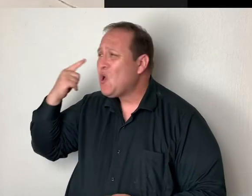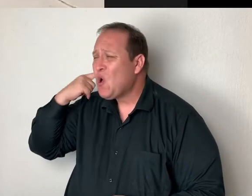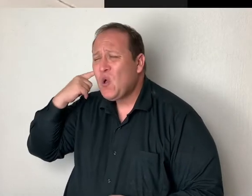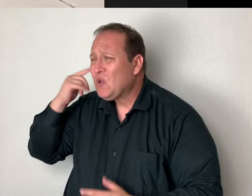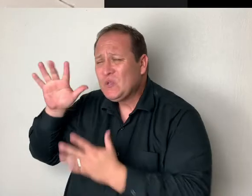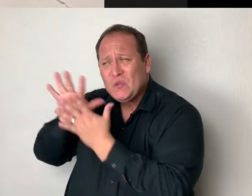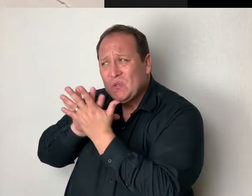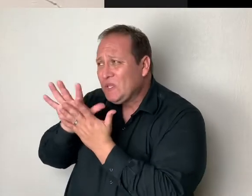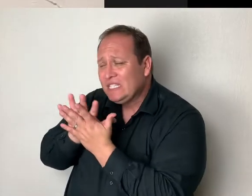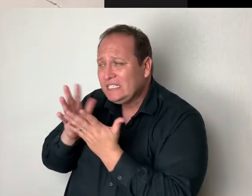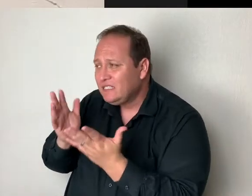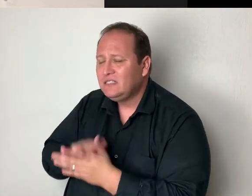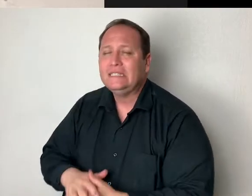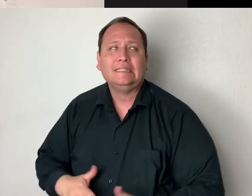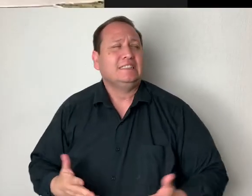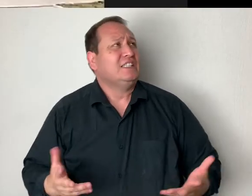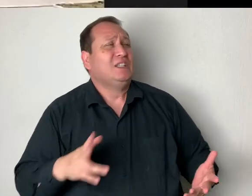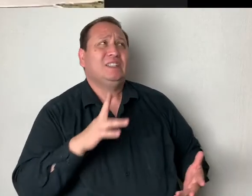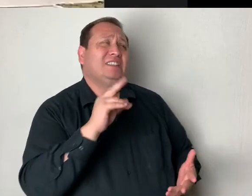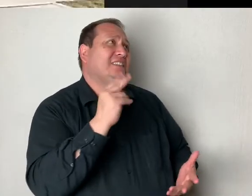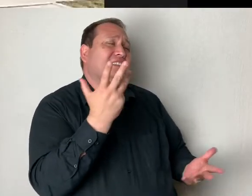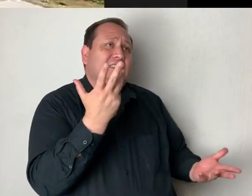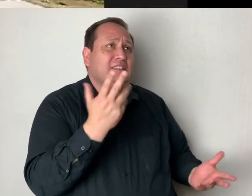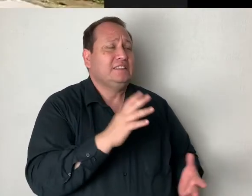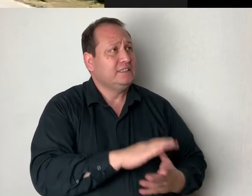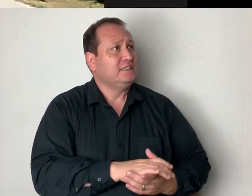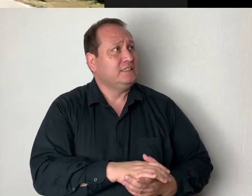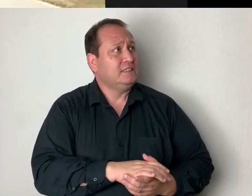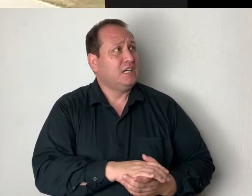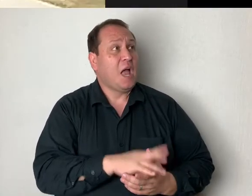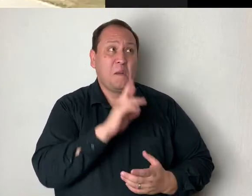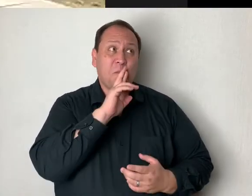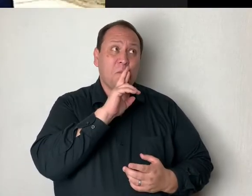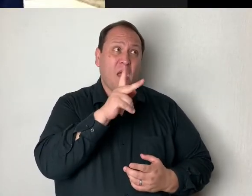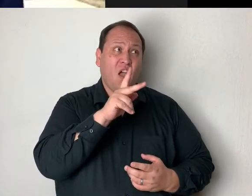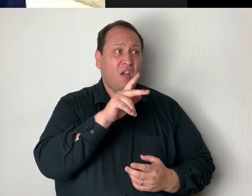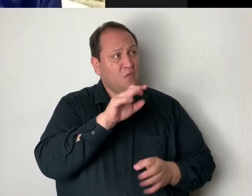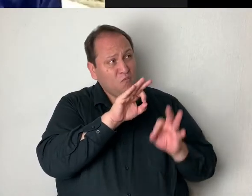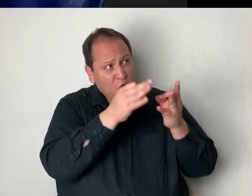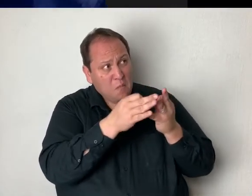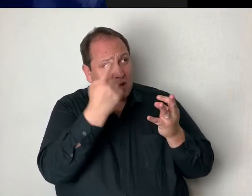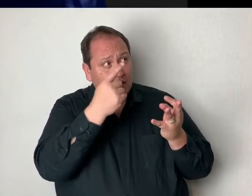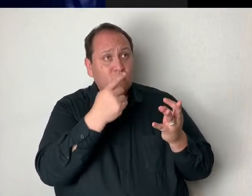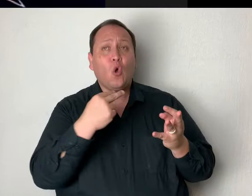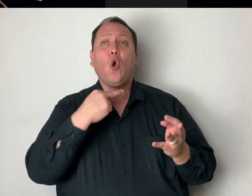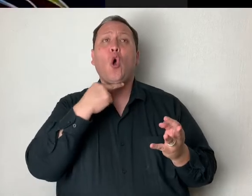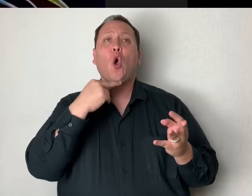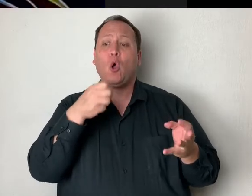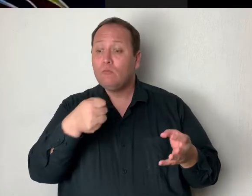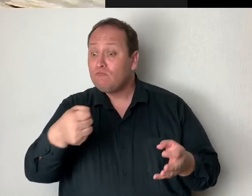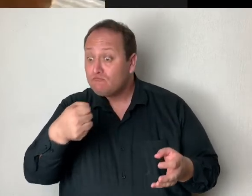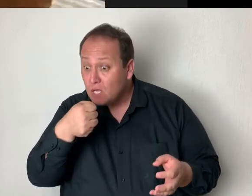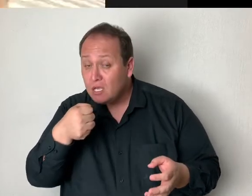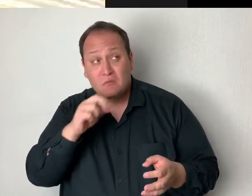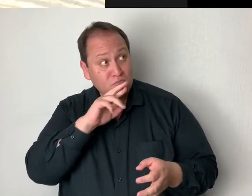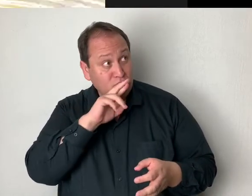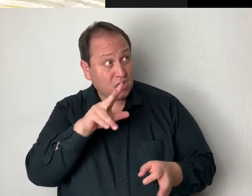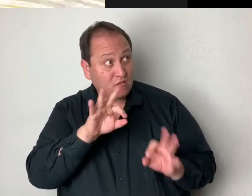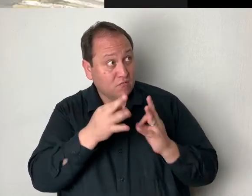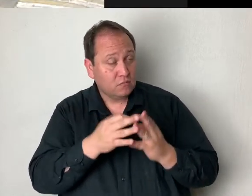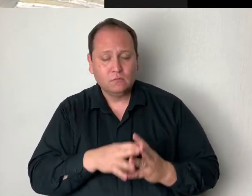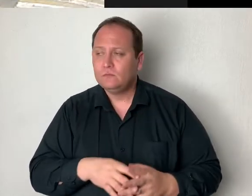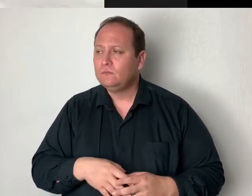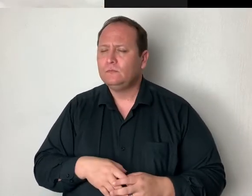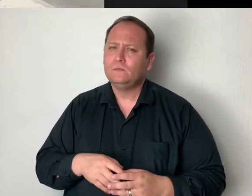no. Is there a better way for you to get your voice to the microphone? Sí. Is